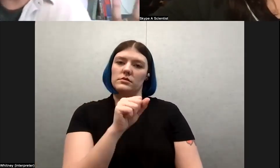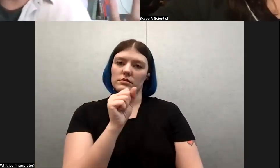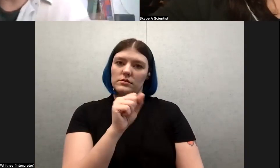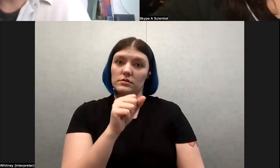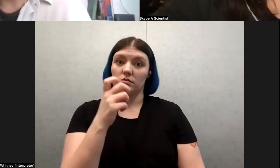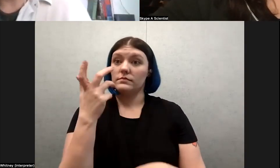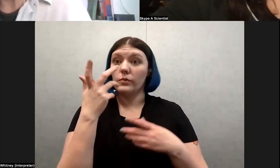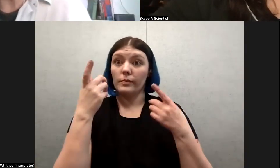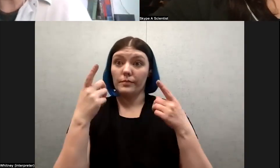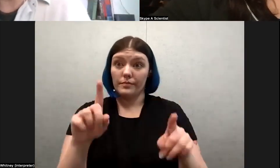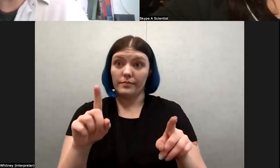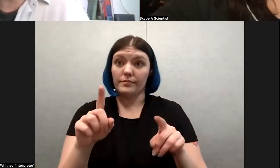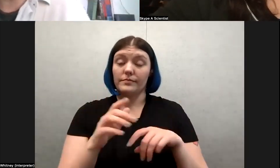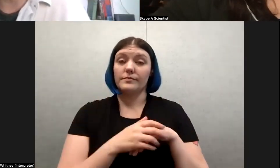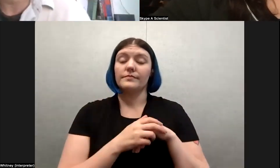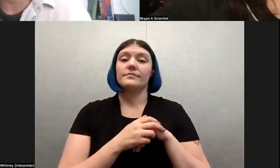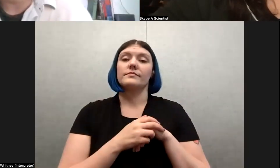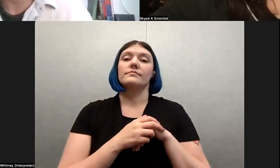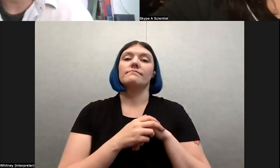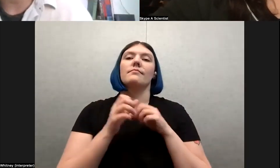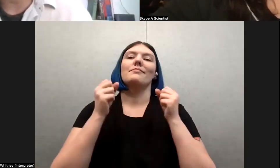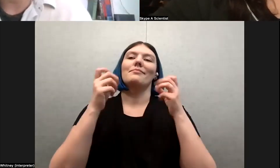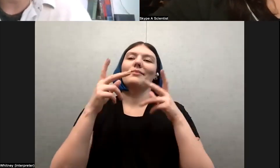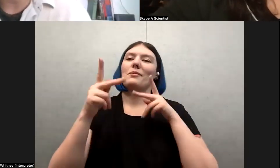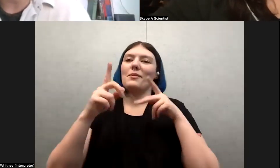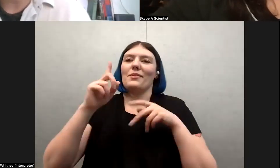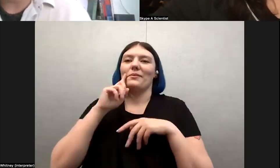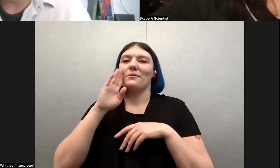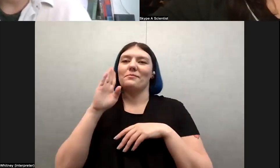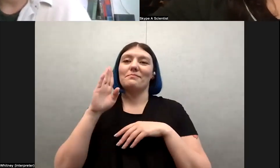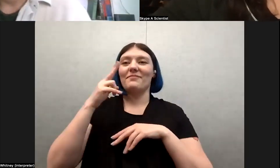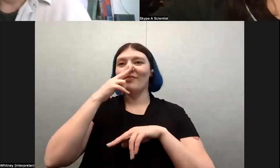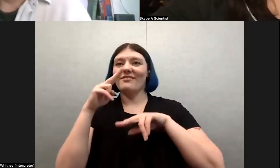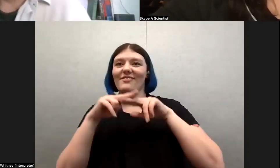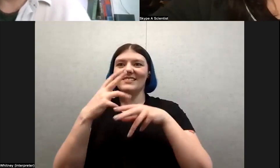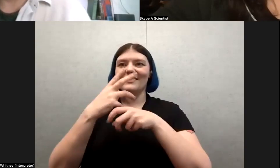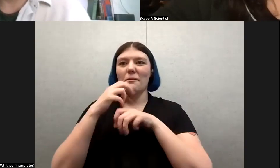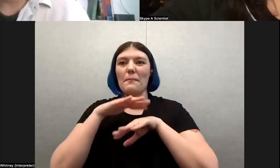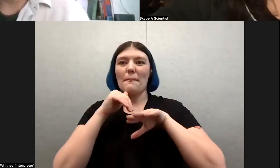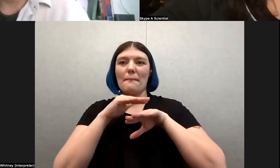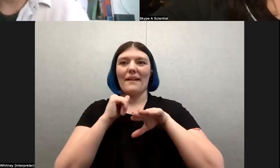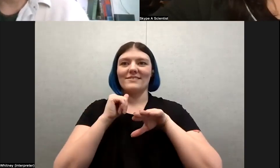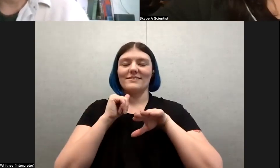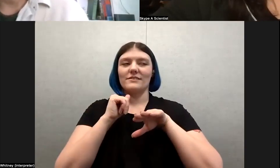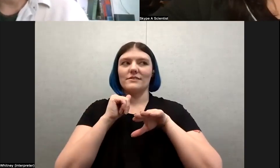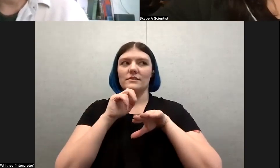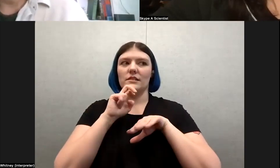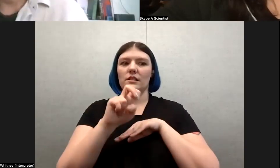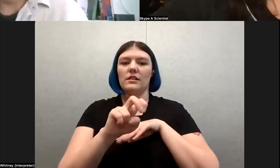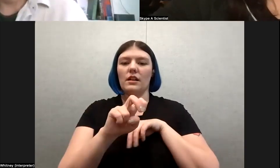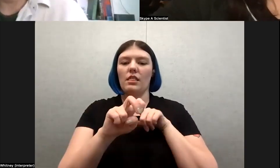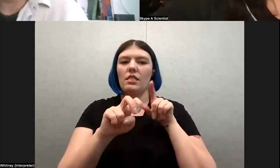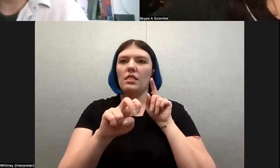happened was a lot of people thought it'd be fun to get Burmese pythons as pets. And then the Burmese pythons got really